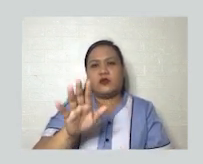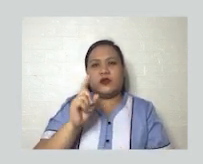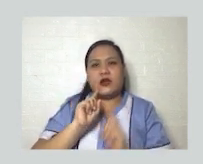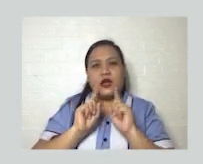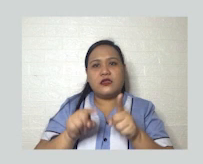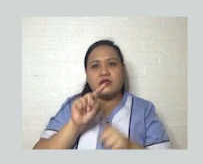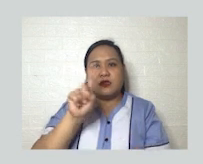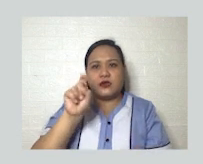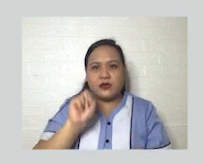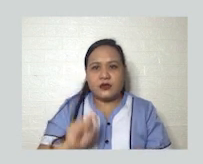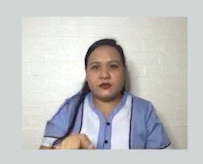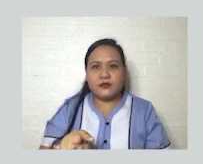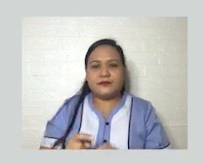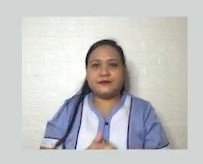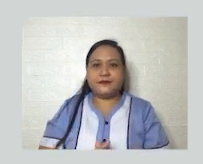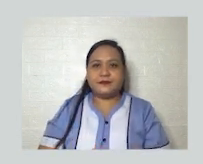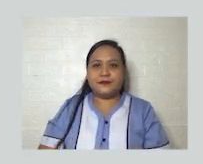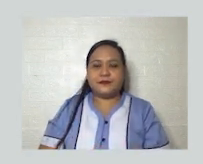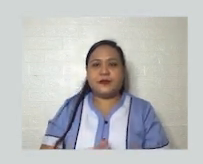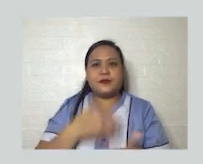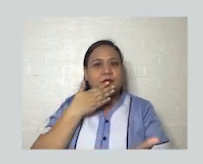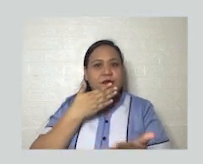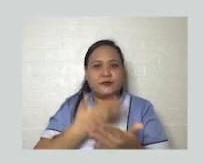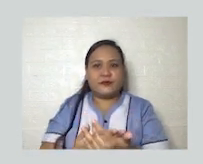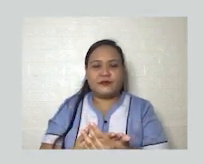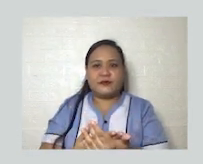What is your answer?